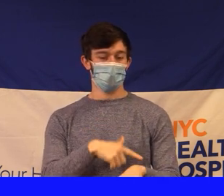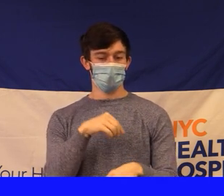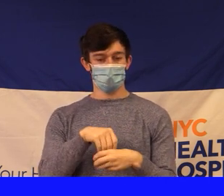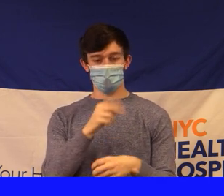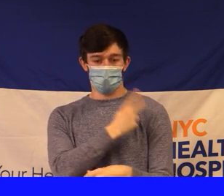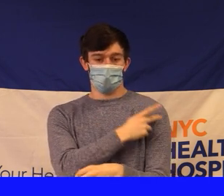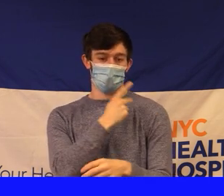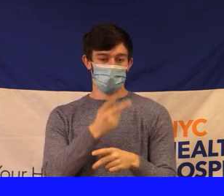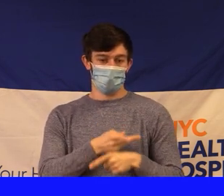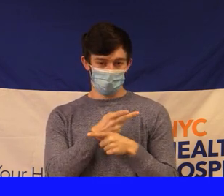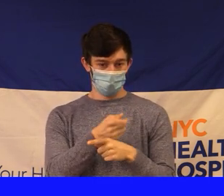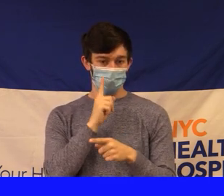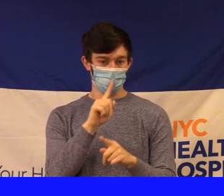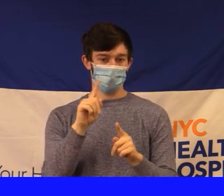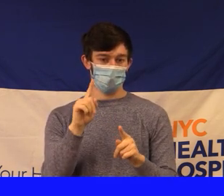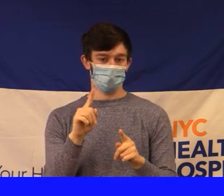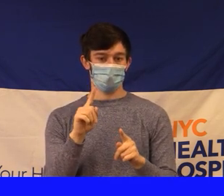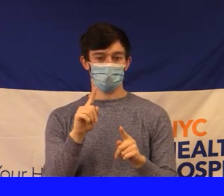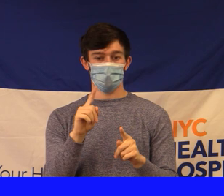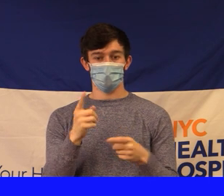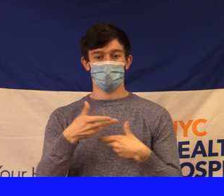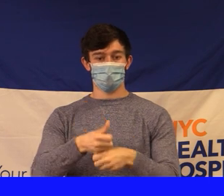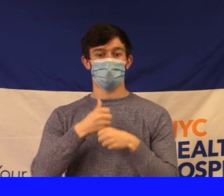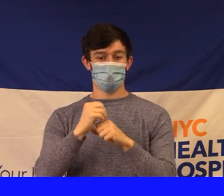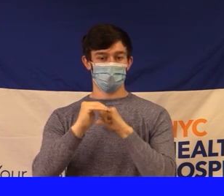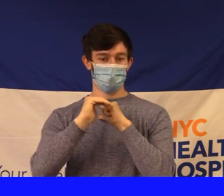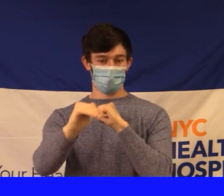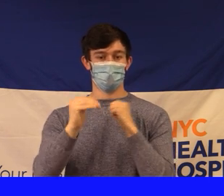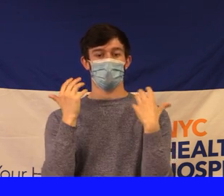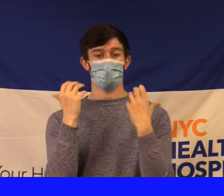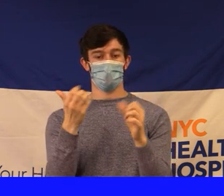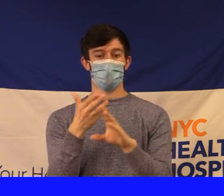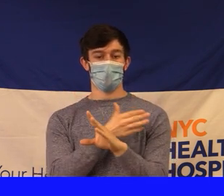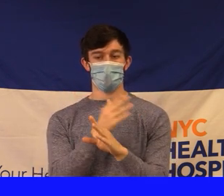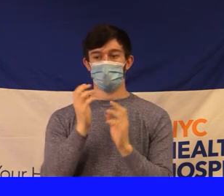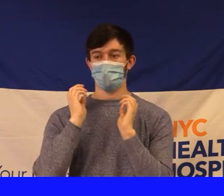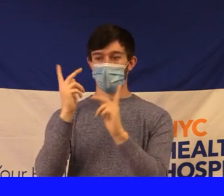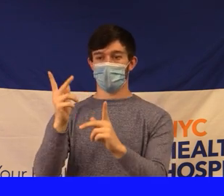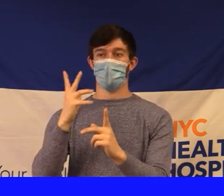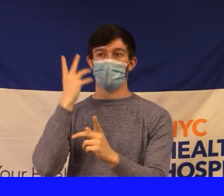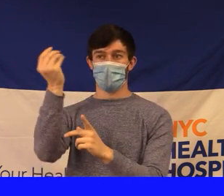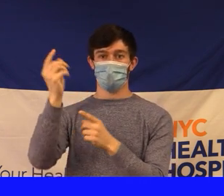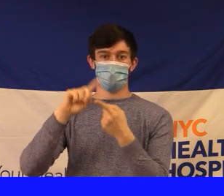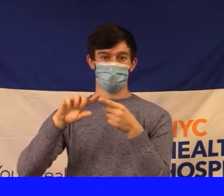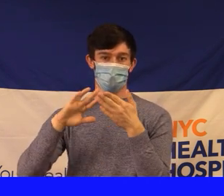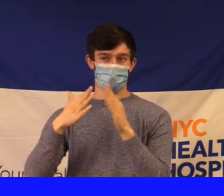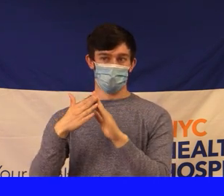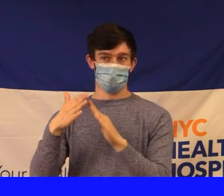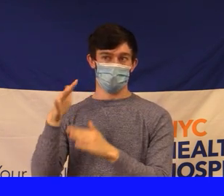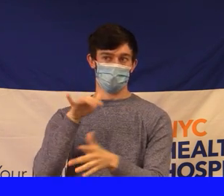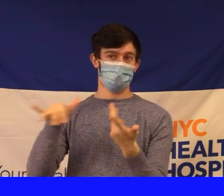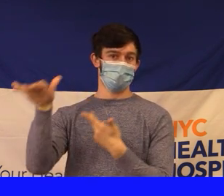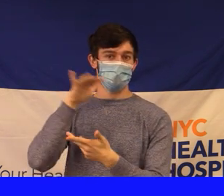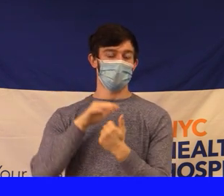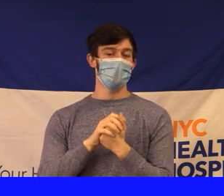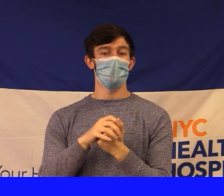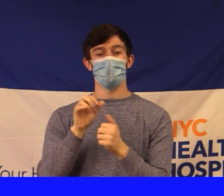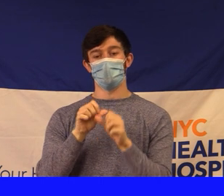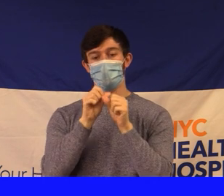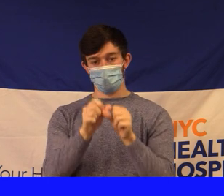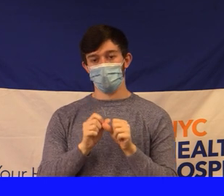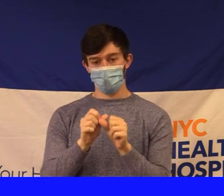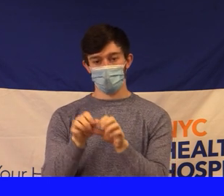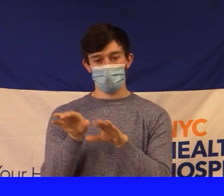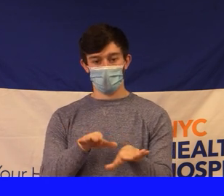care in order to obtain a level of stability and recovery before returning to the community. In addition to that, the ongoing